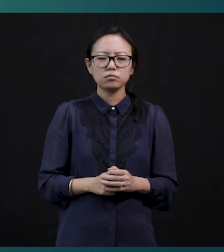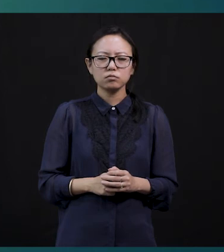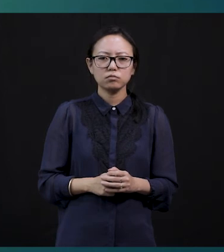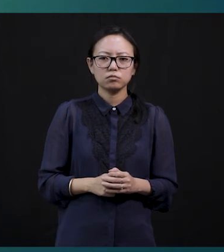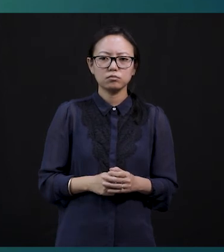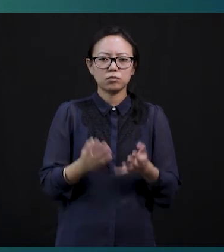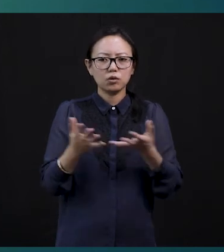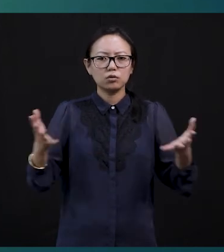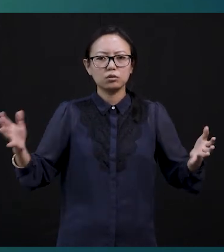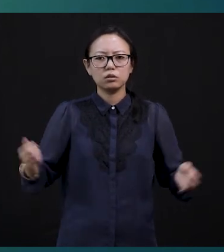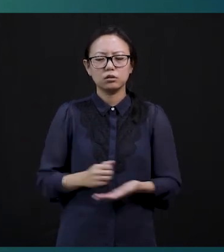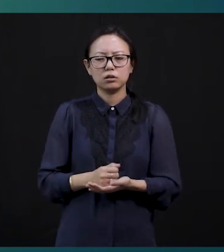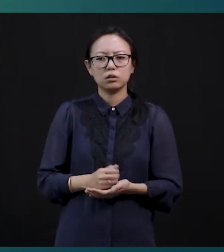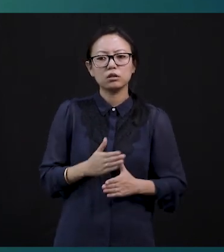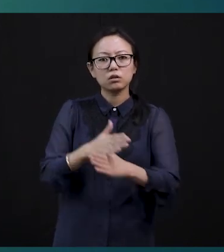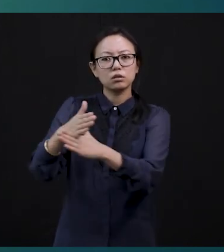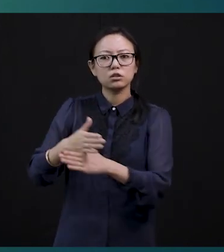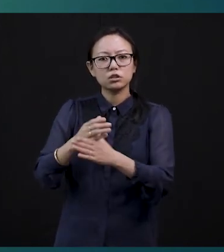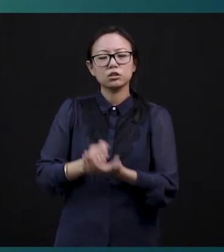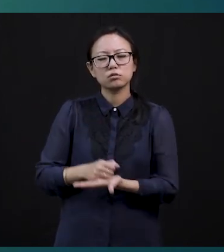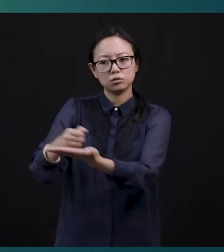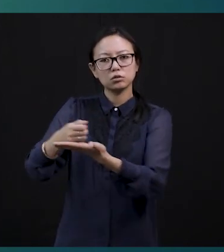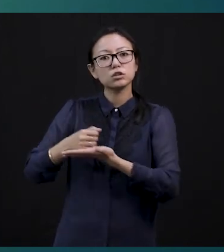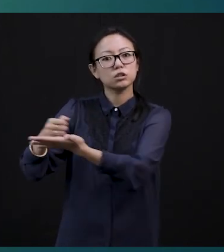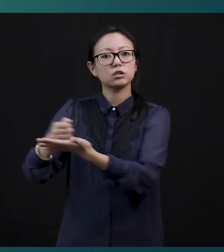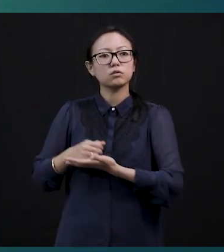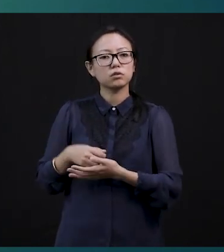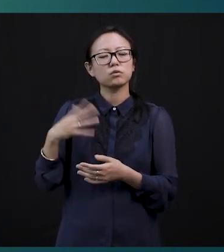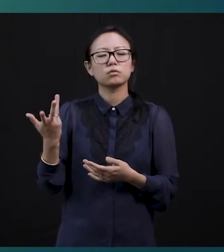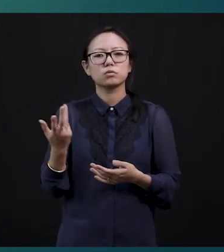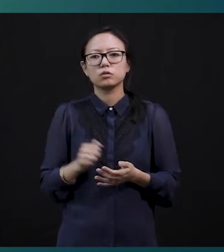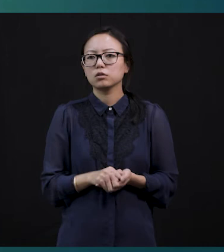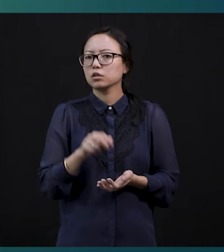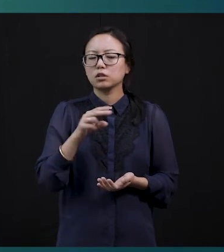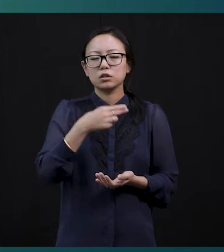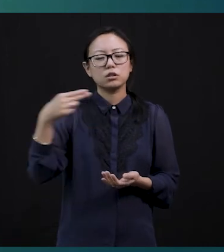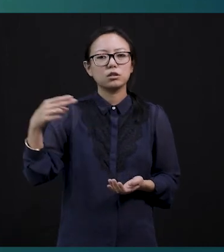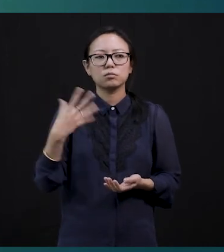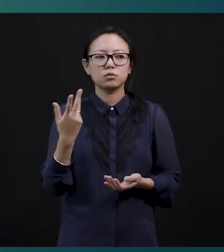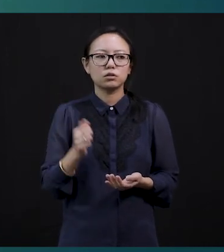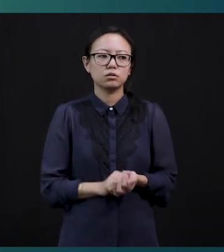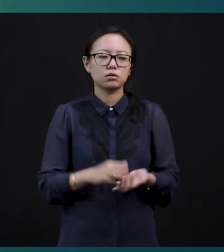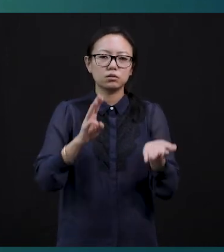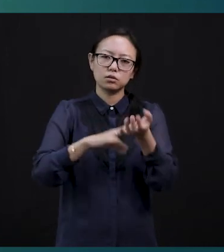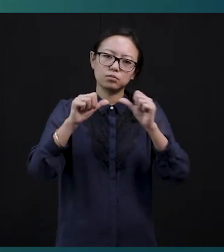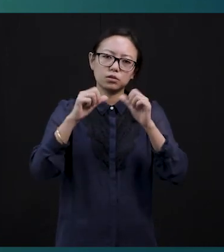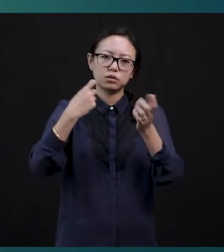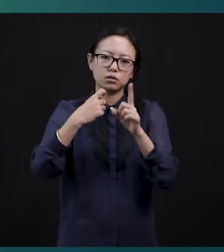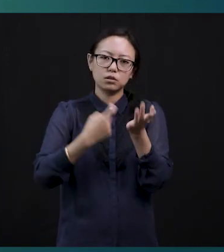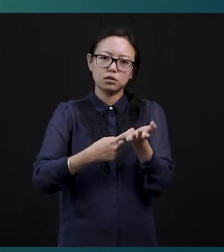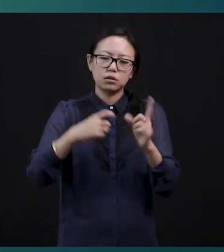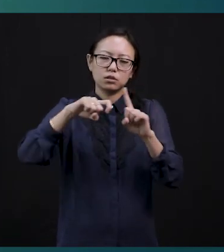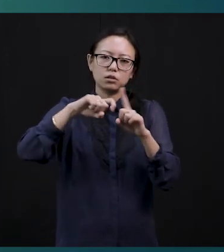called, of course, it's called a market, and that's our learning topic also. One who produces